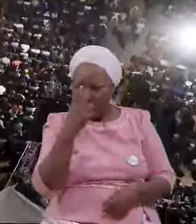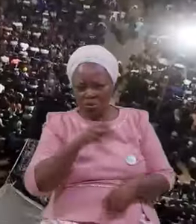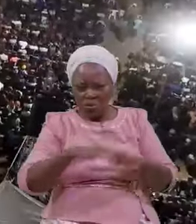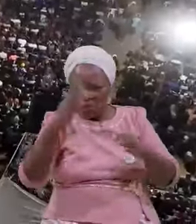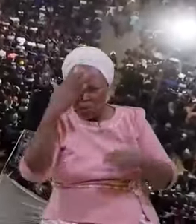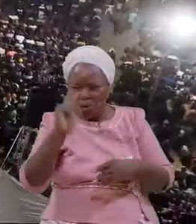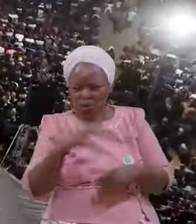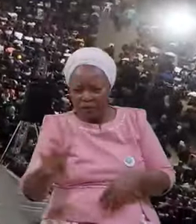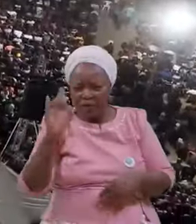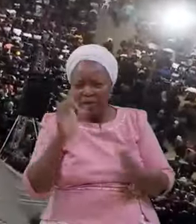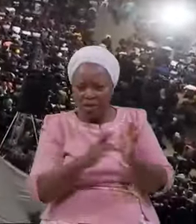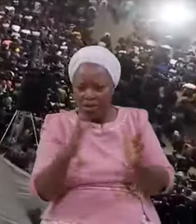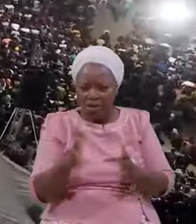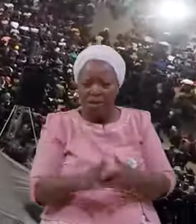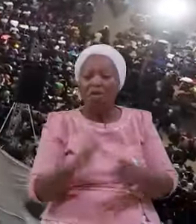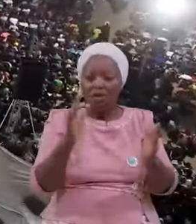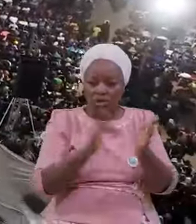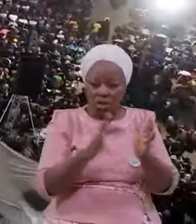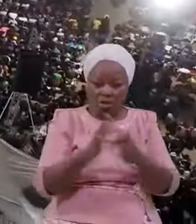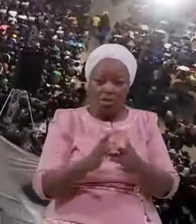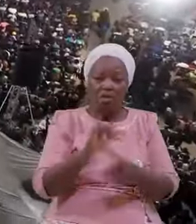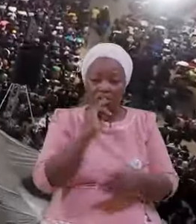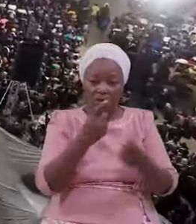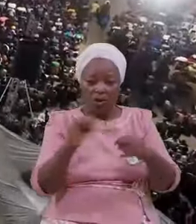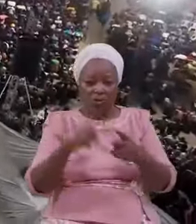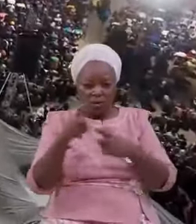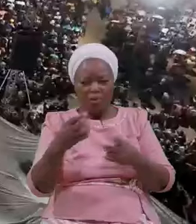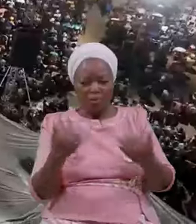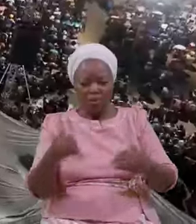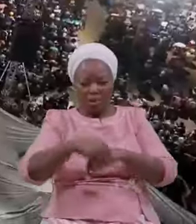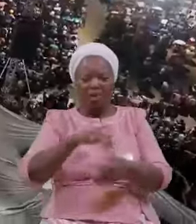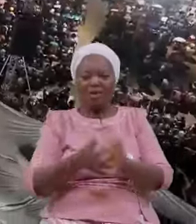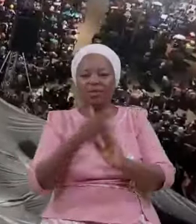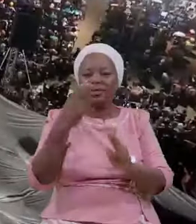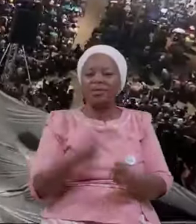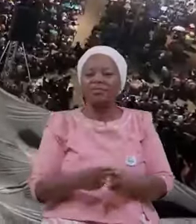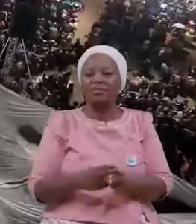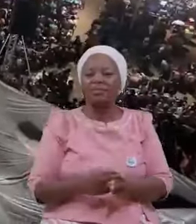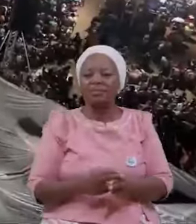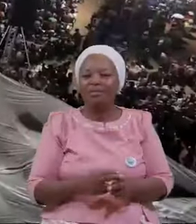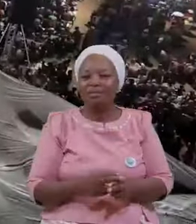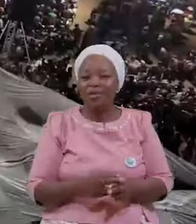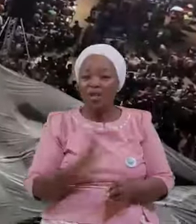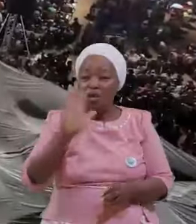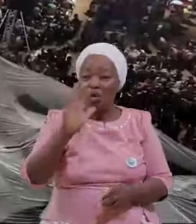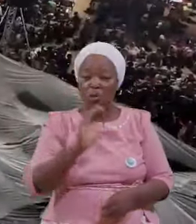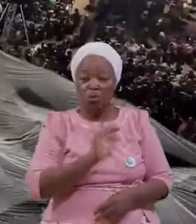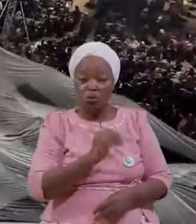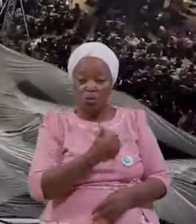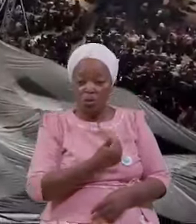Jesus. Jesus is coming to you tonight. You're so